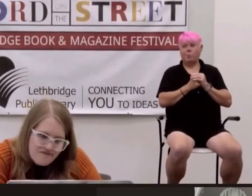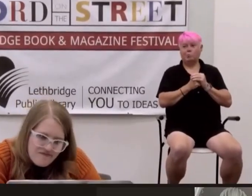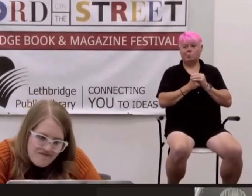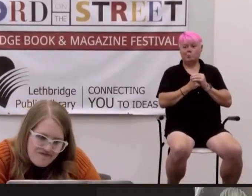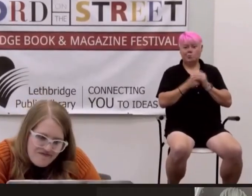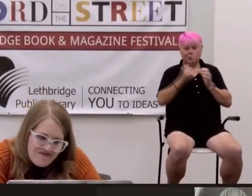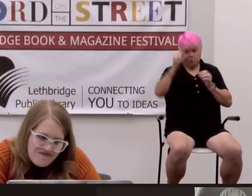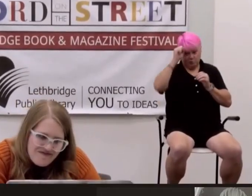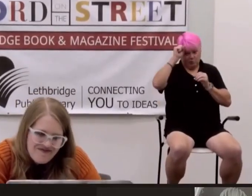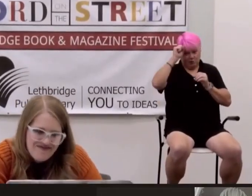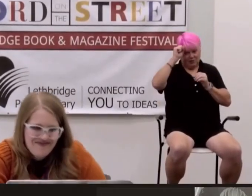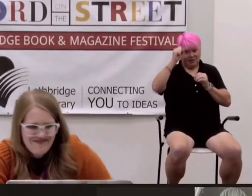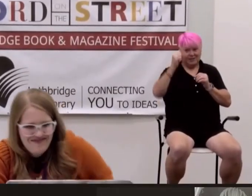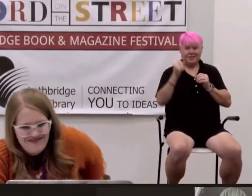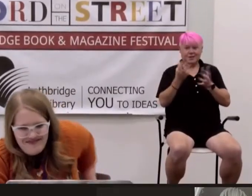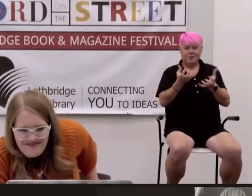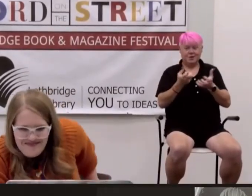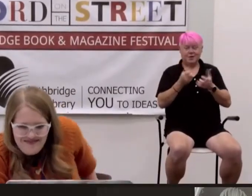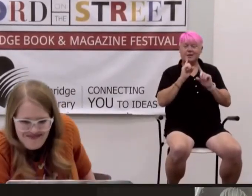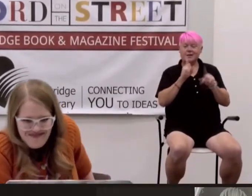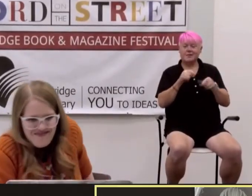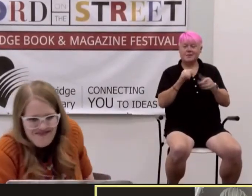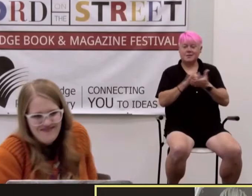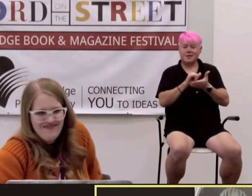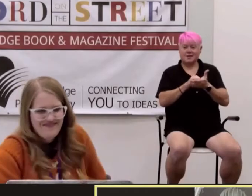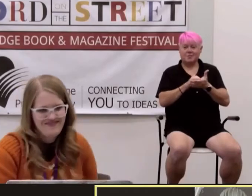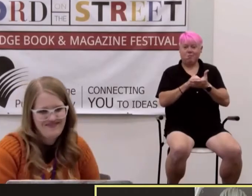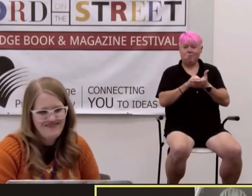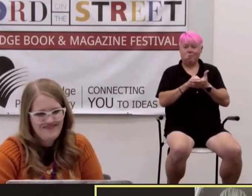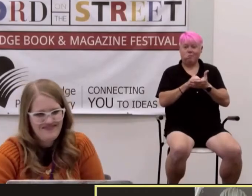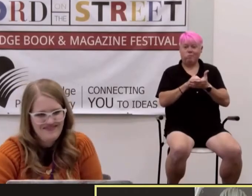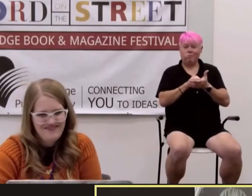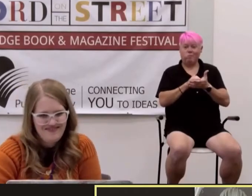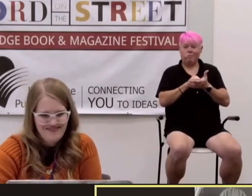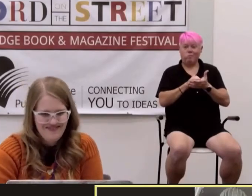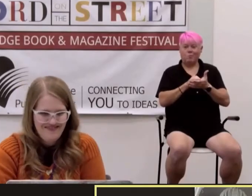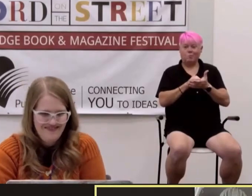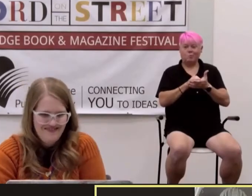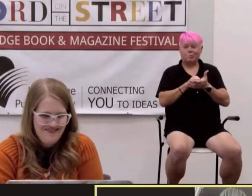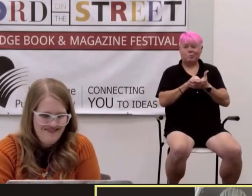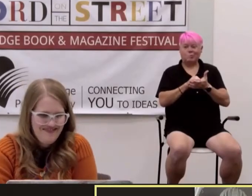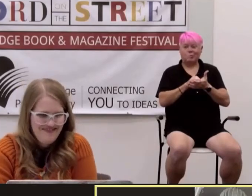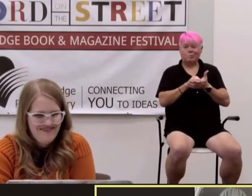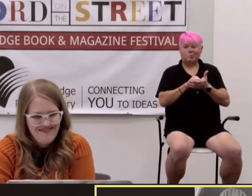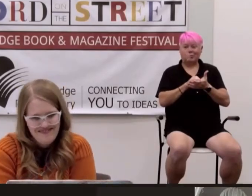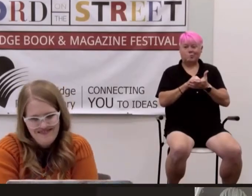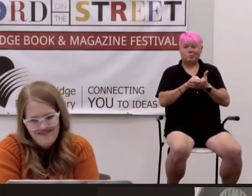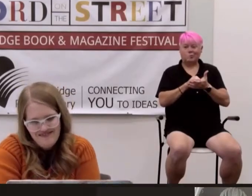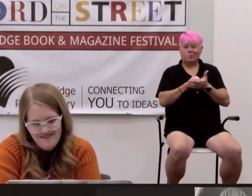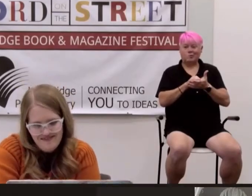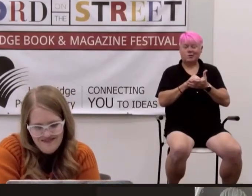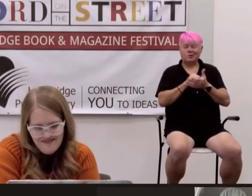Shane, do you want me to answer that, or would you like to answer it? We'll do two short ones quickly on this one. Okay.